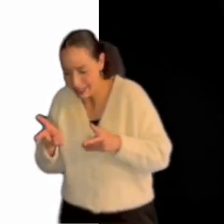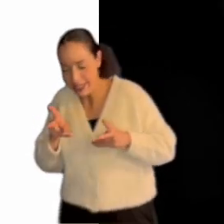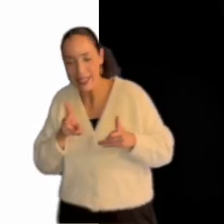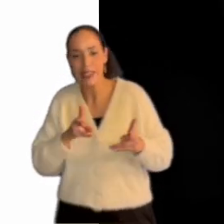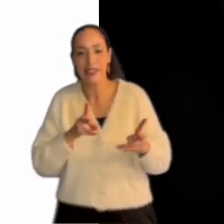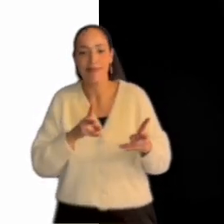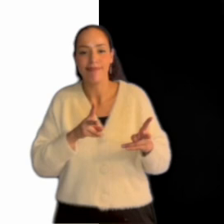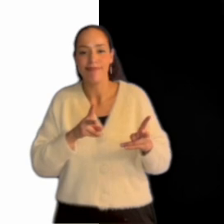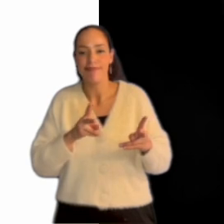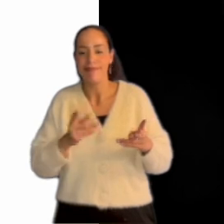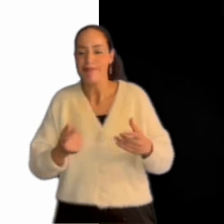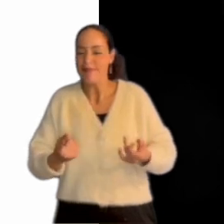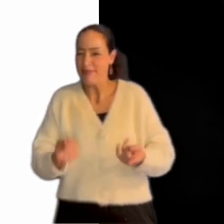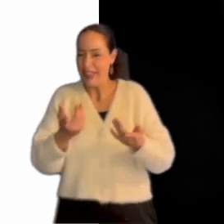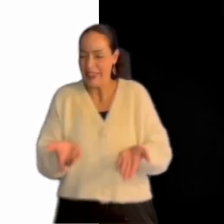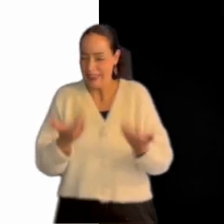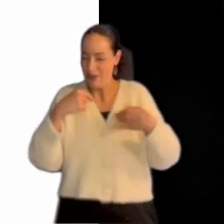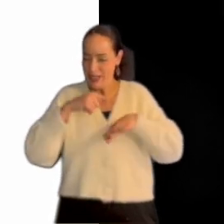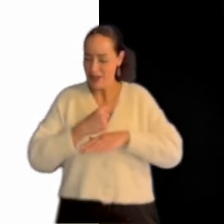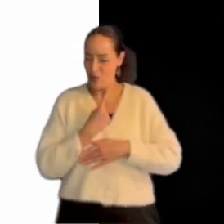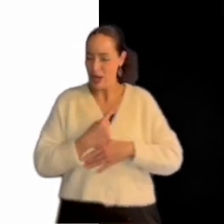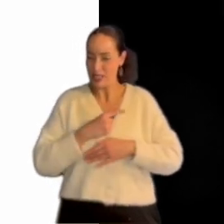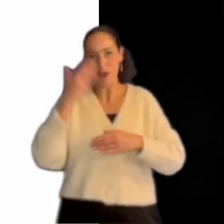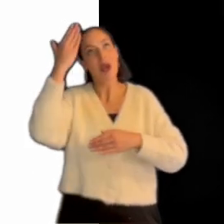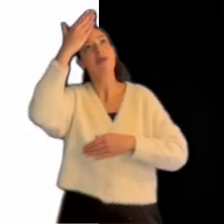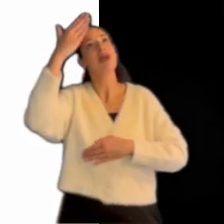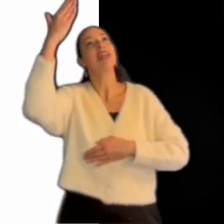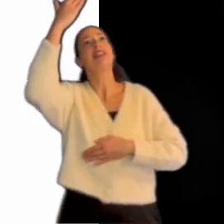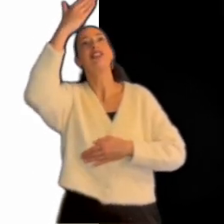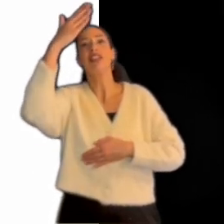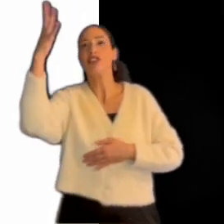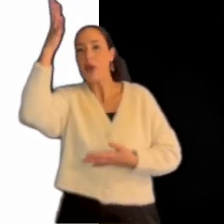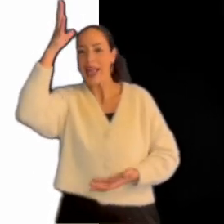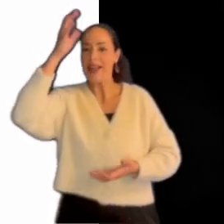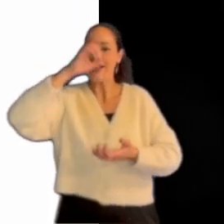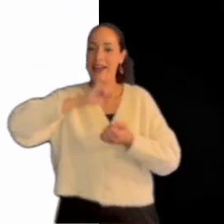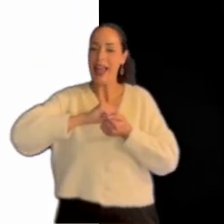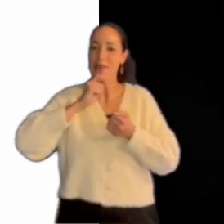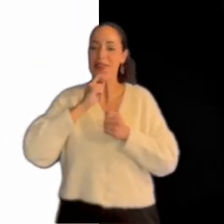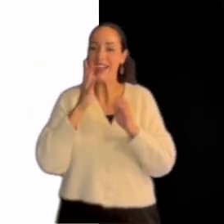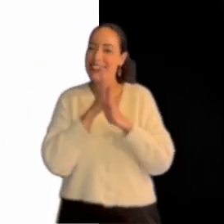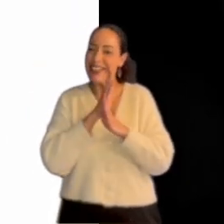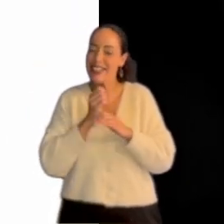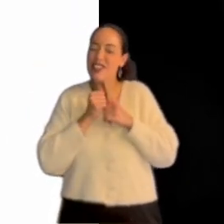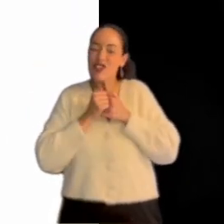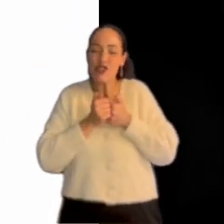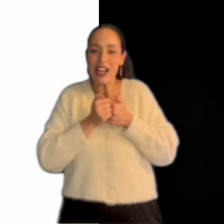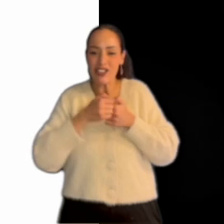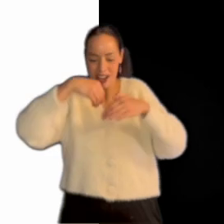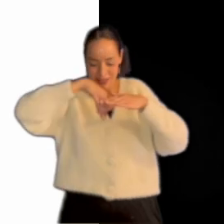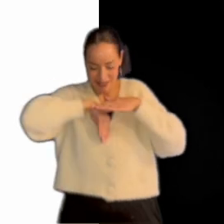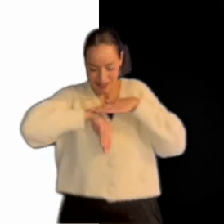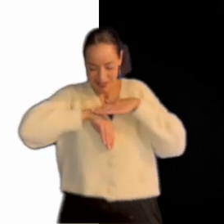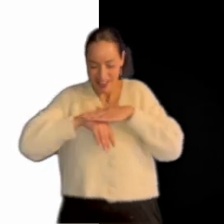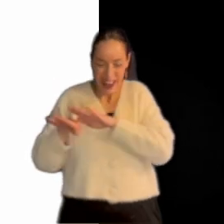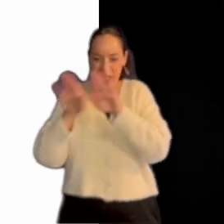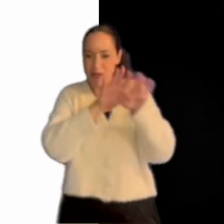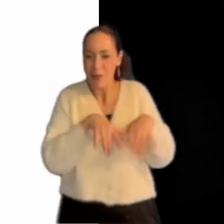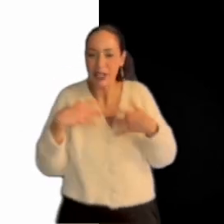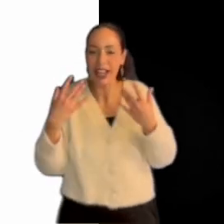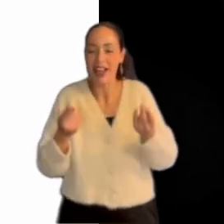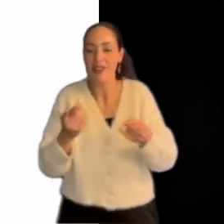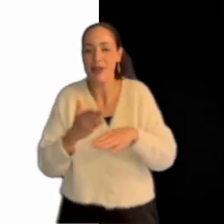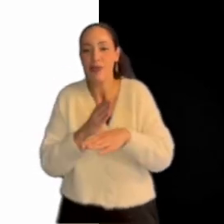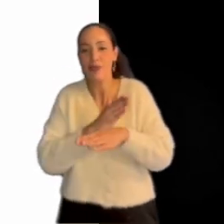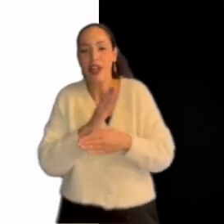which exists in each of us. Remember how the previous chapter suggested that we seek out allies. We must accept the support of those we